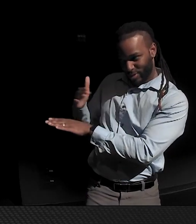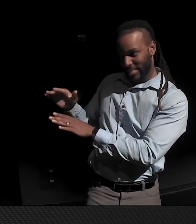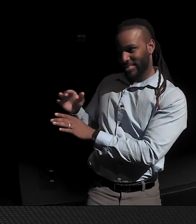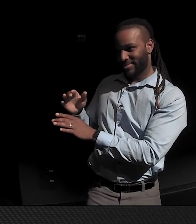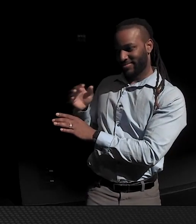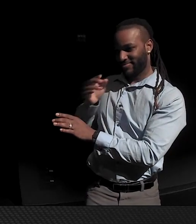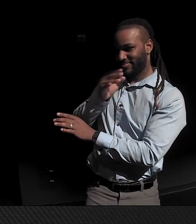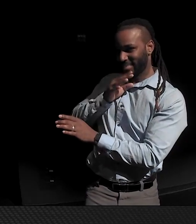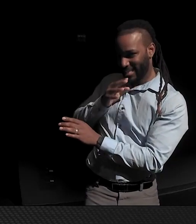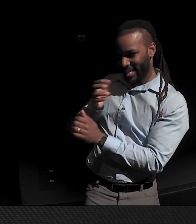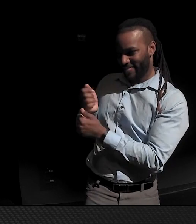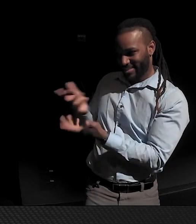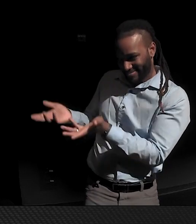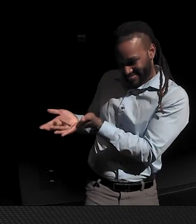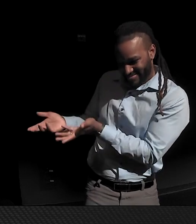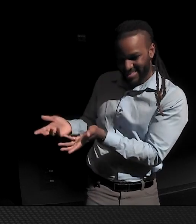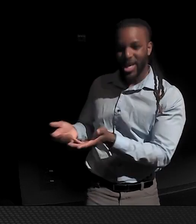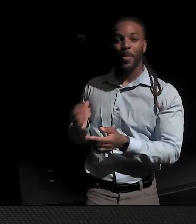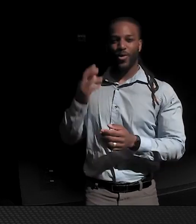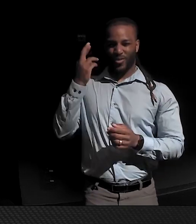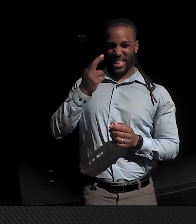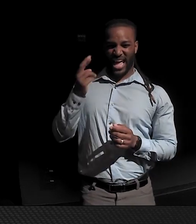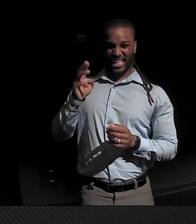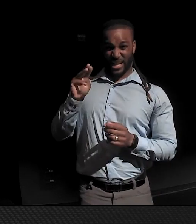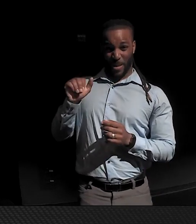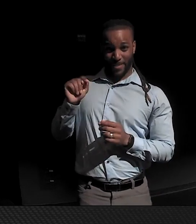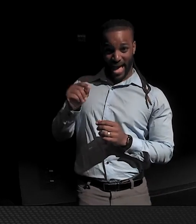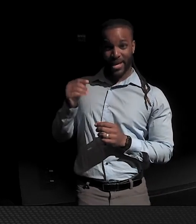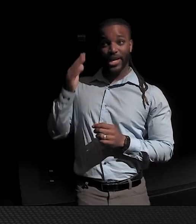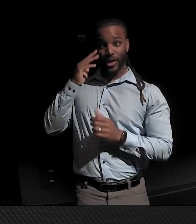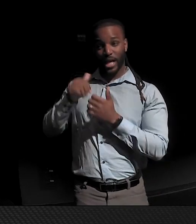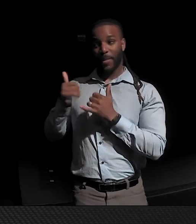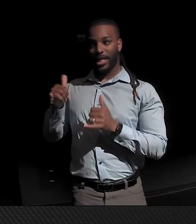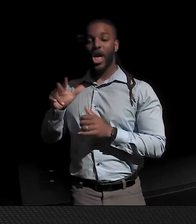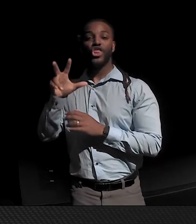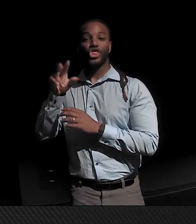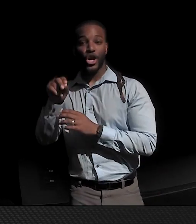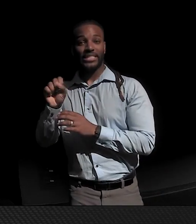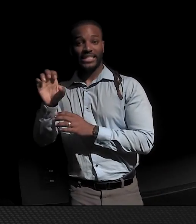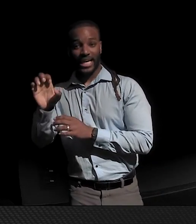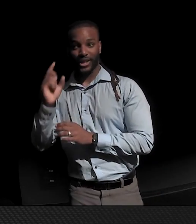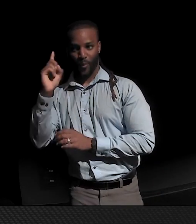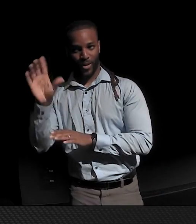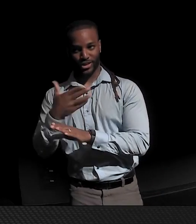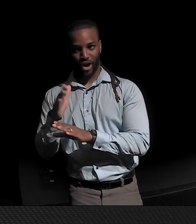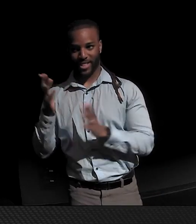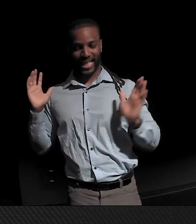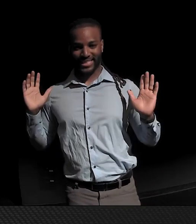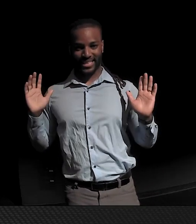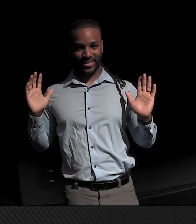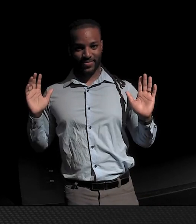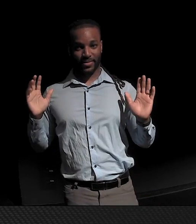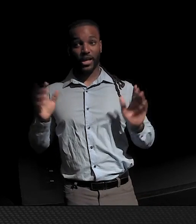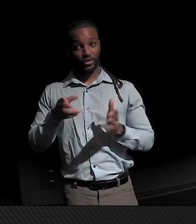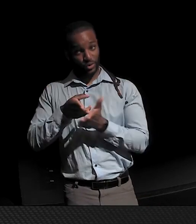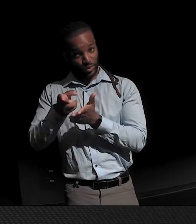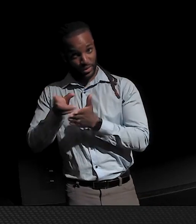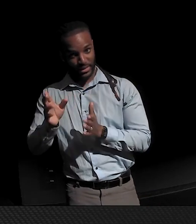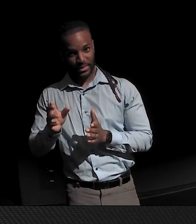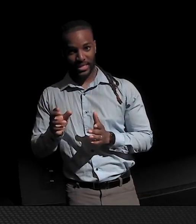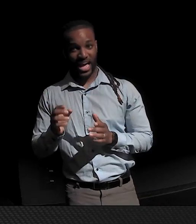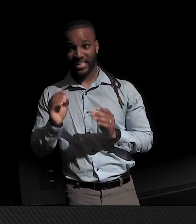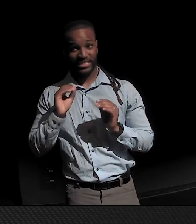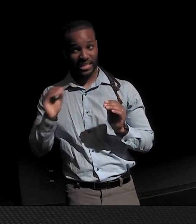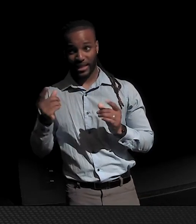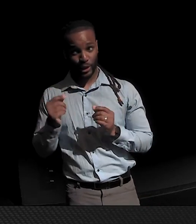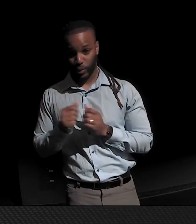flop. But what we realized is Matt only knows how to play 30 seconds of one song. And just the truth is, it has